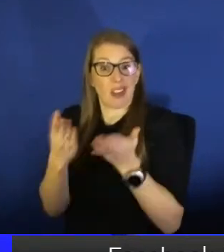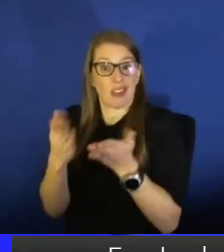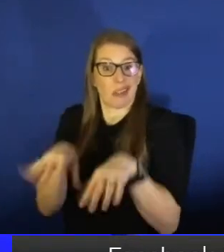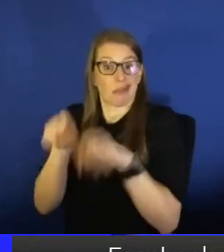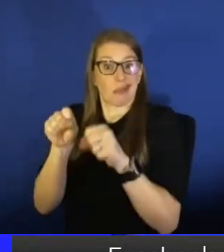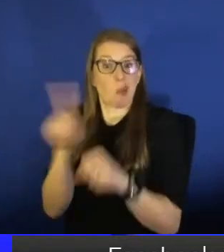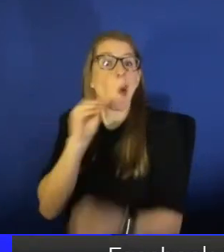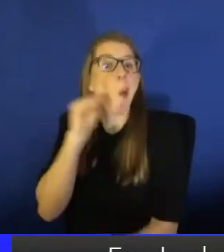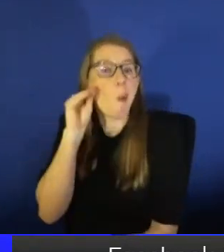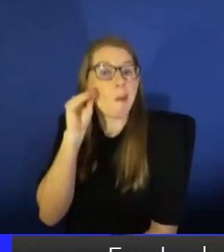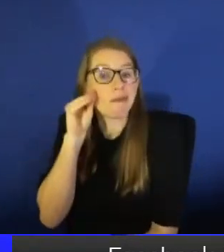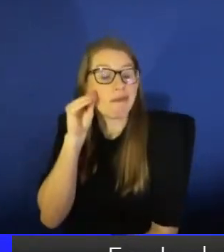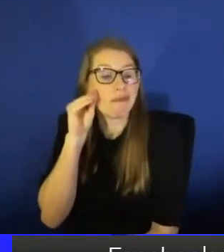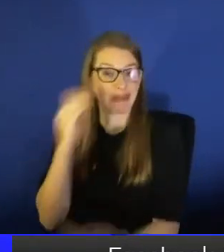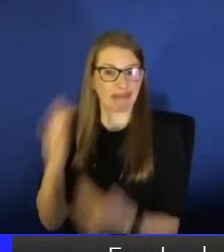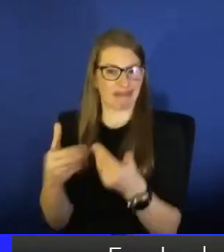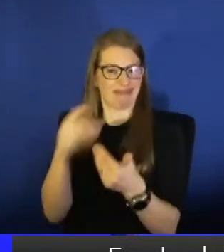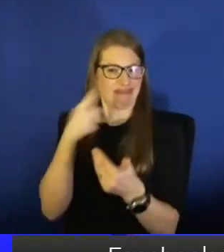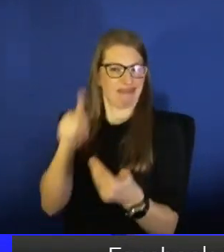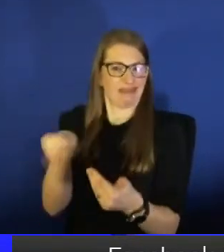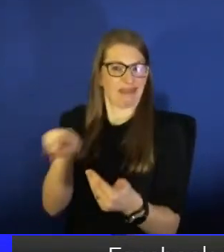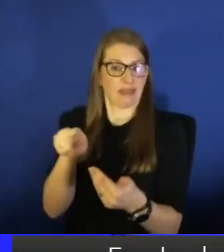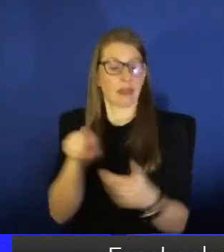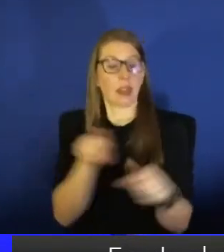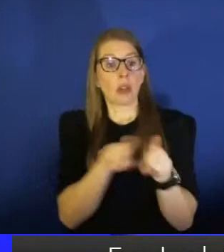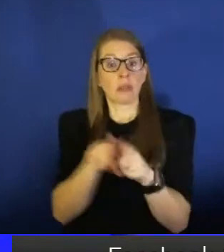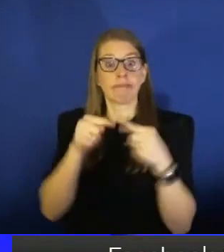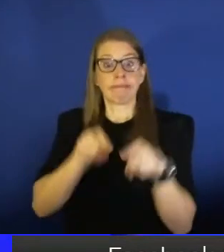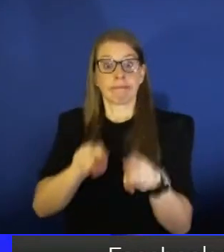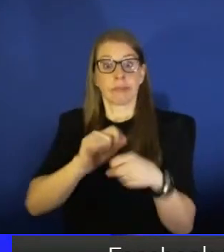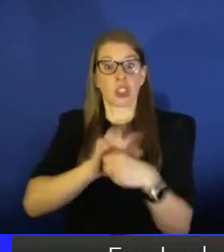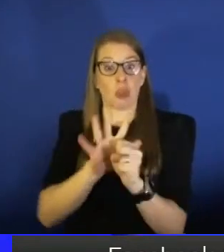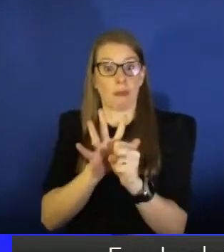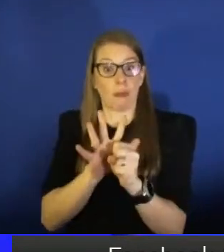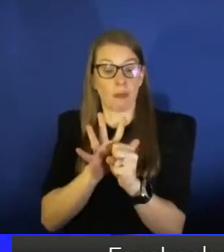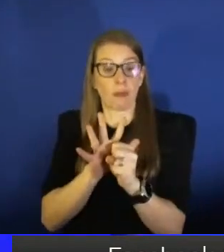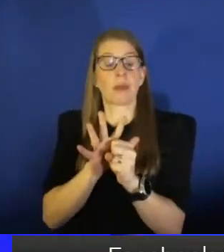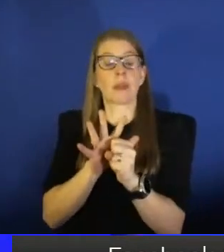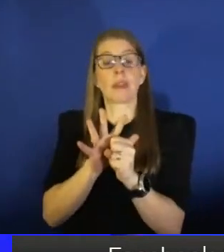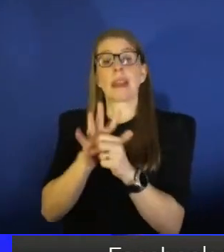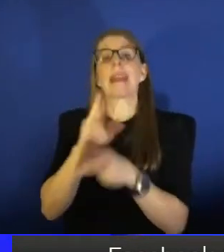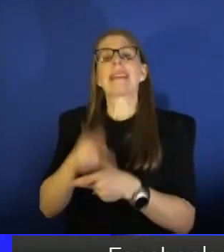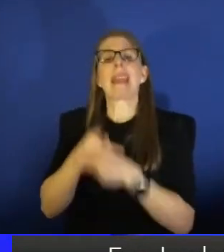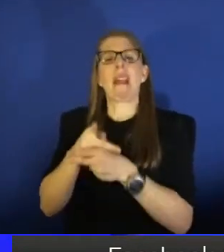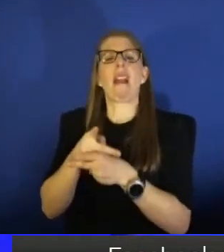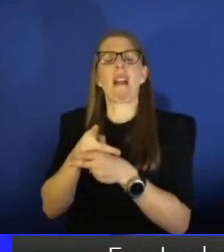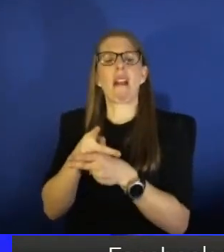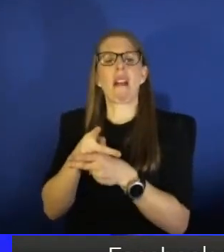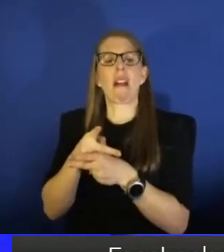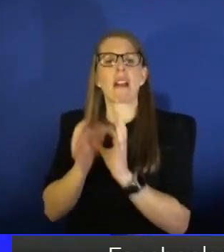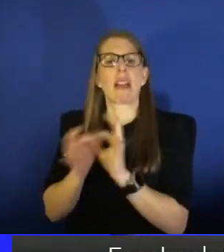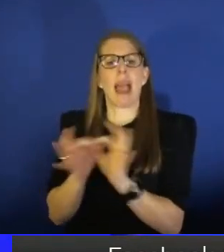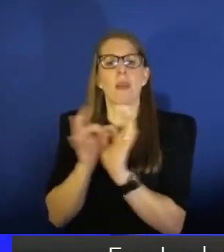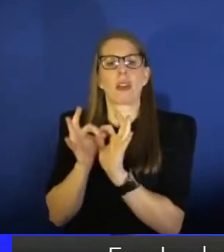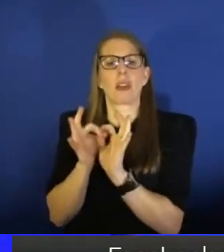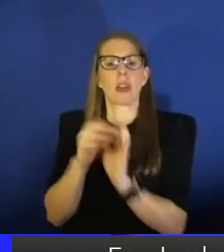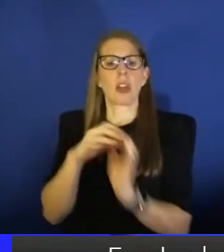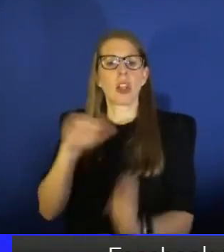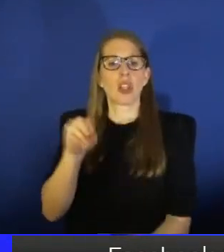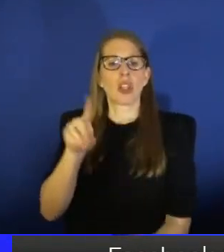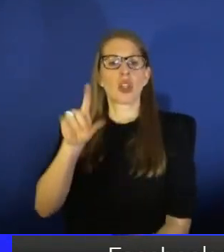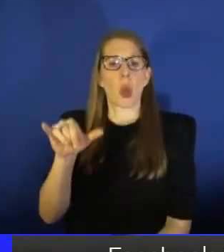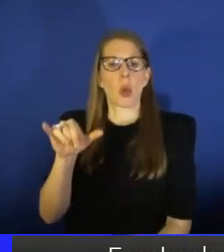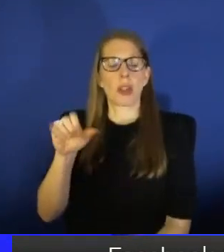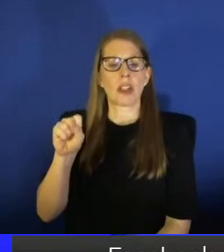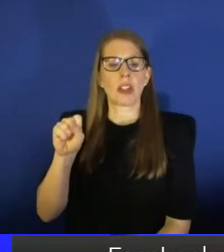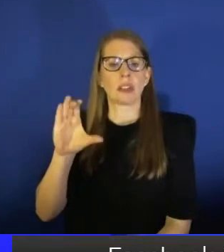And we know also during that COVID, the Care Collaborative and Jody Schmidt's great work on taking some of